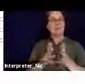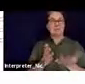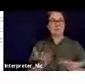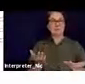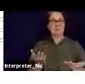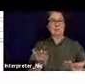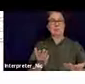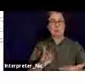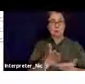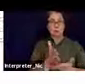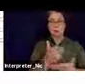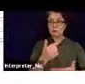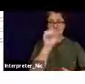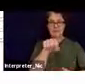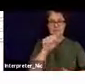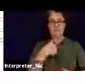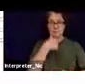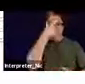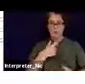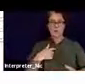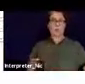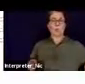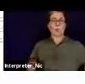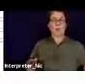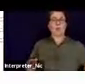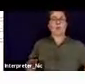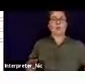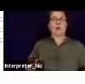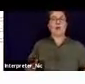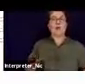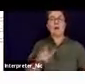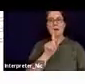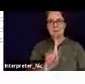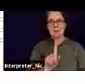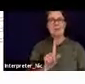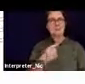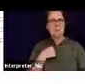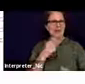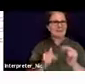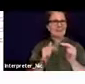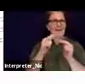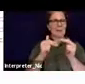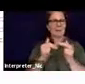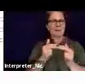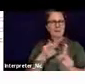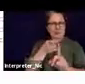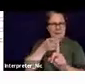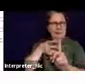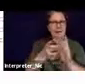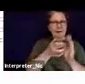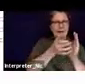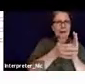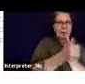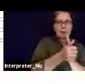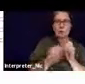I am a wheelchair user. You may want to say, you know, but as a result of that, I've developed certain skills and strengths that I believe are going to